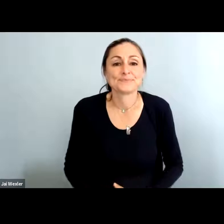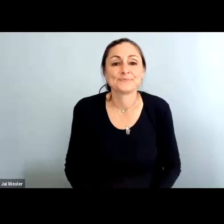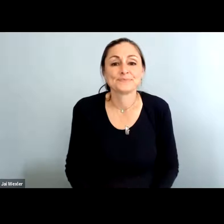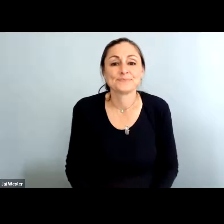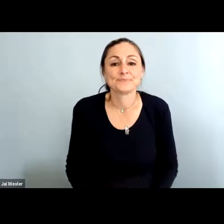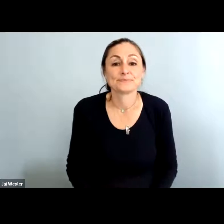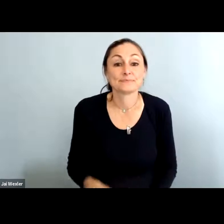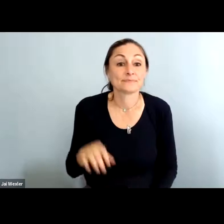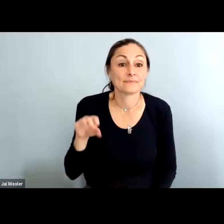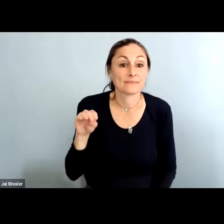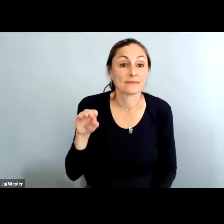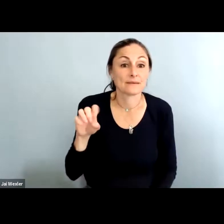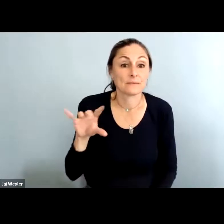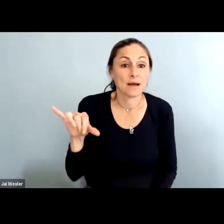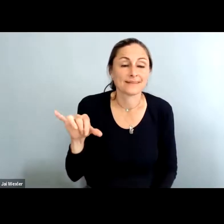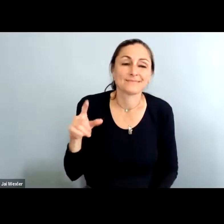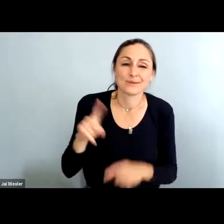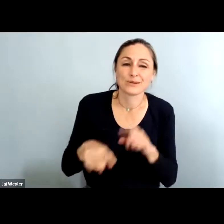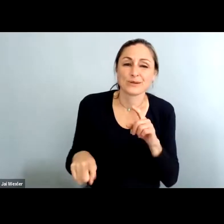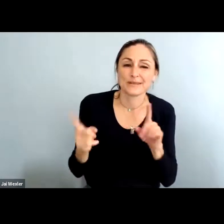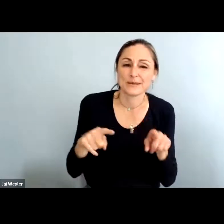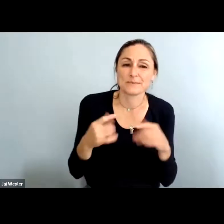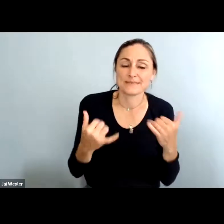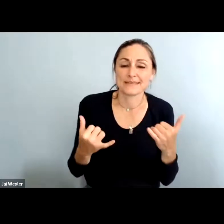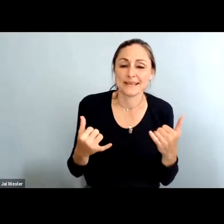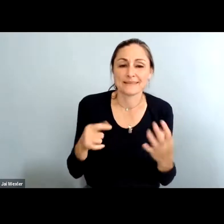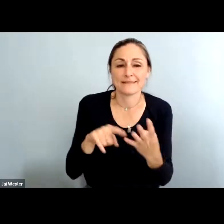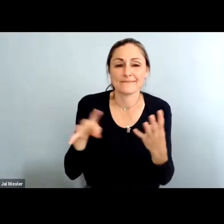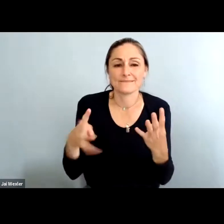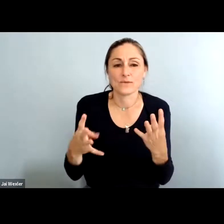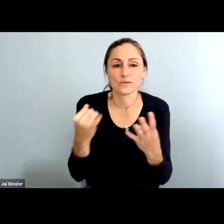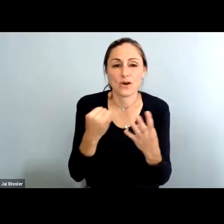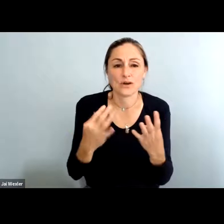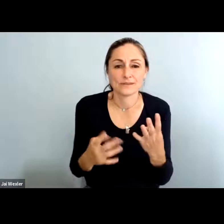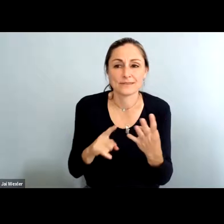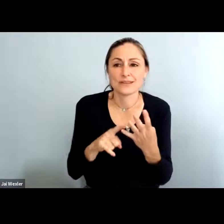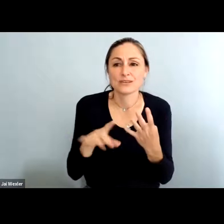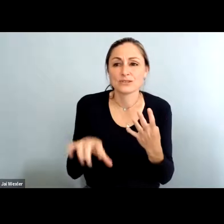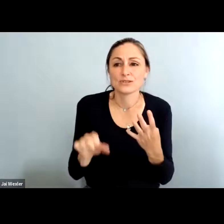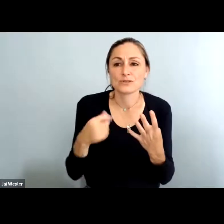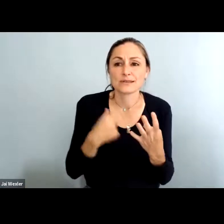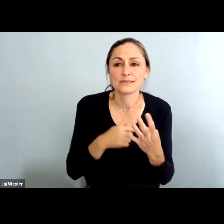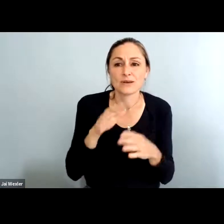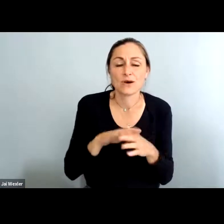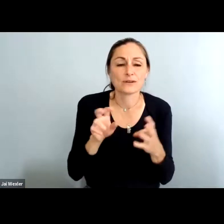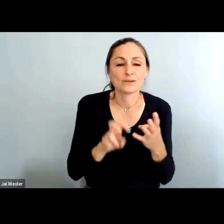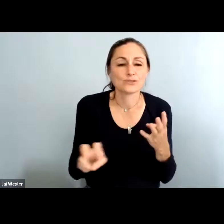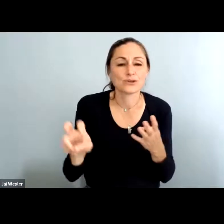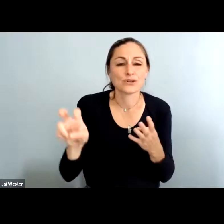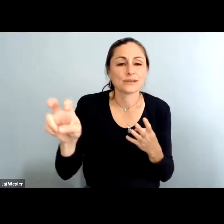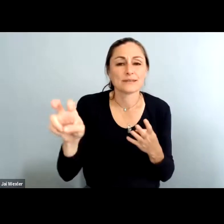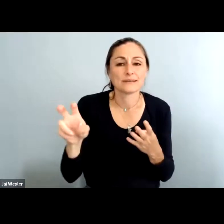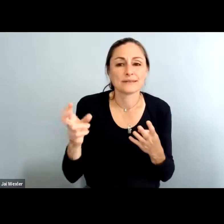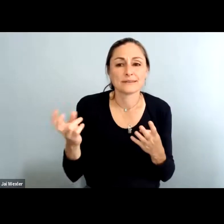Molly, who could not be here with us today, took us on a journey of what it was like to